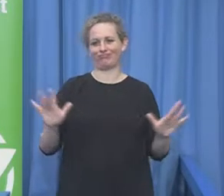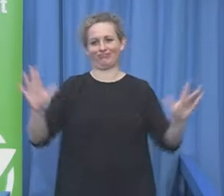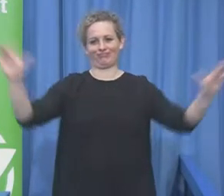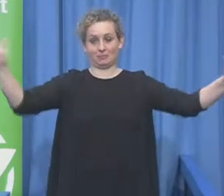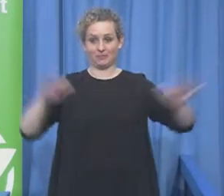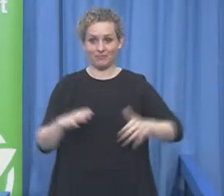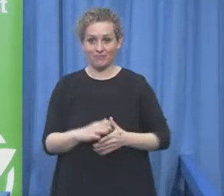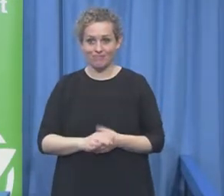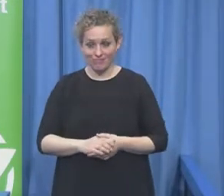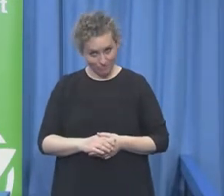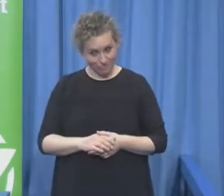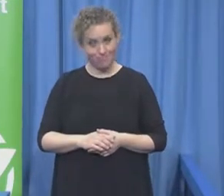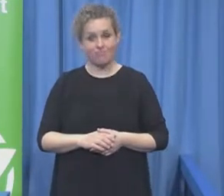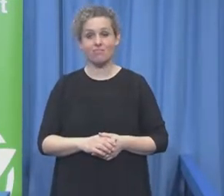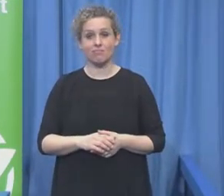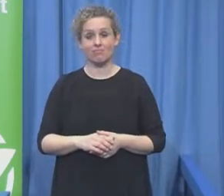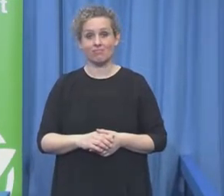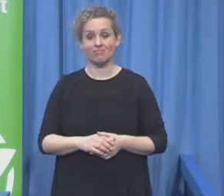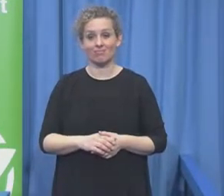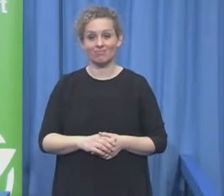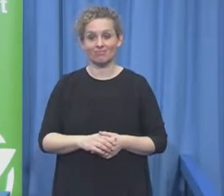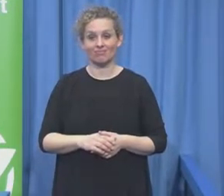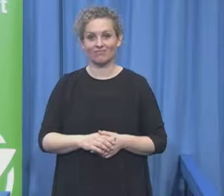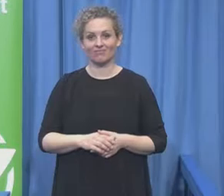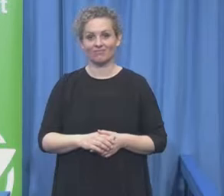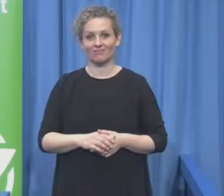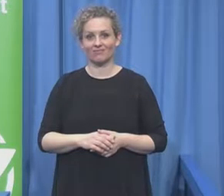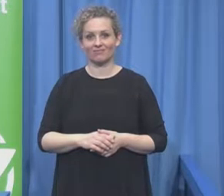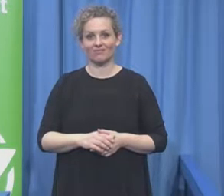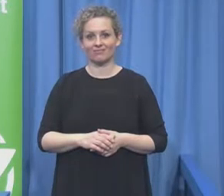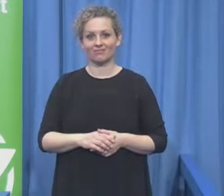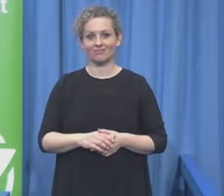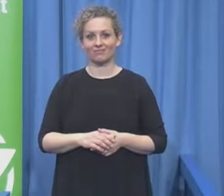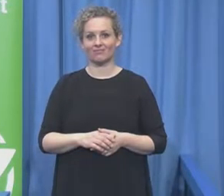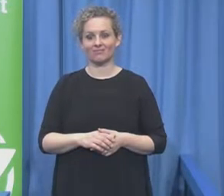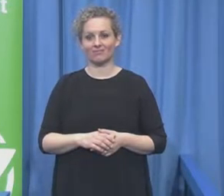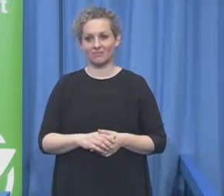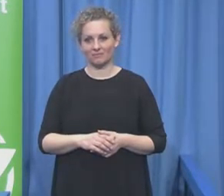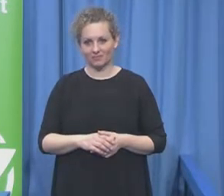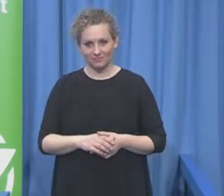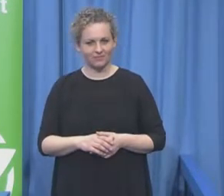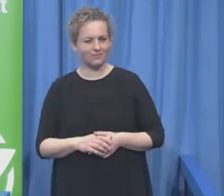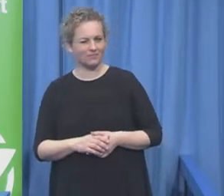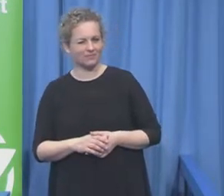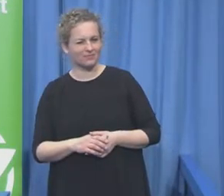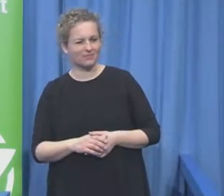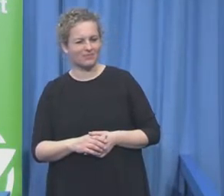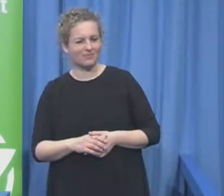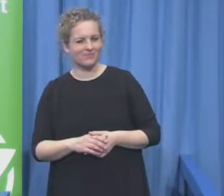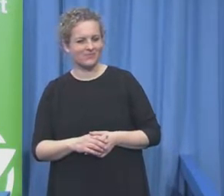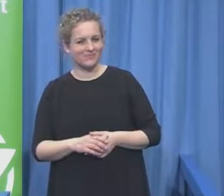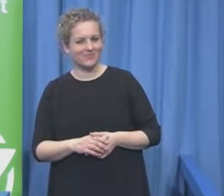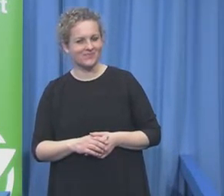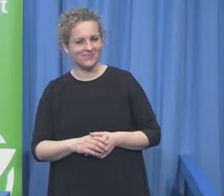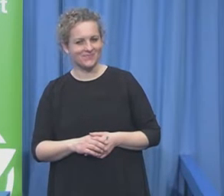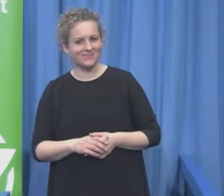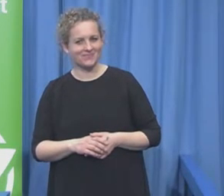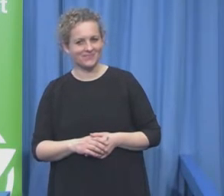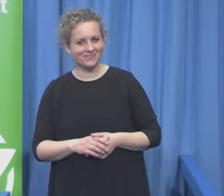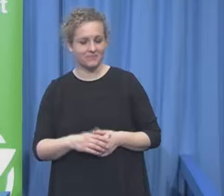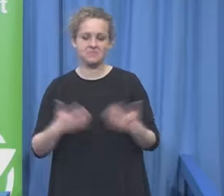was obviously not valid. So we have taken these lessons to scale up the program to other states and other regions. And that's